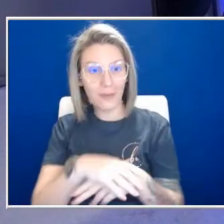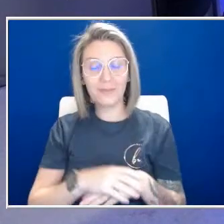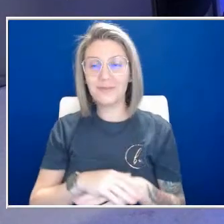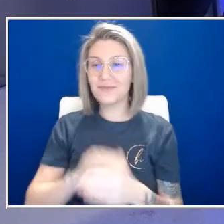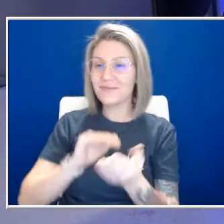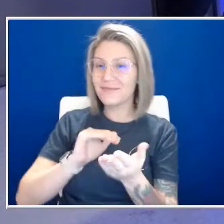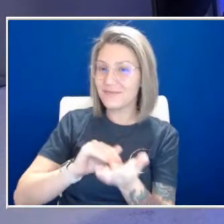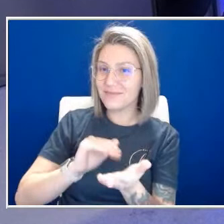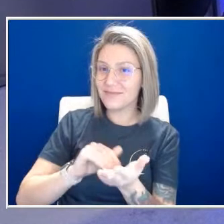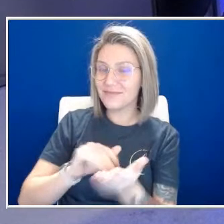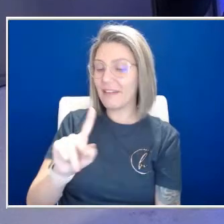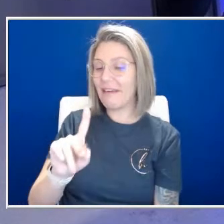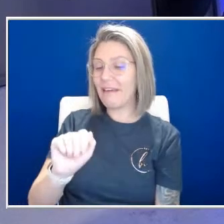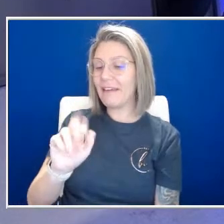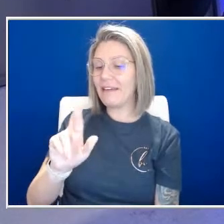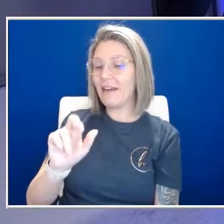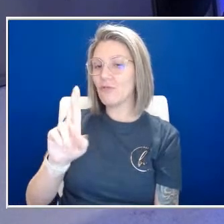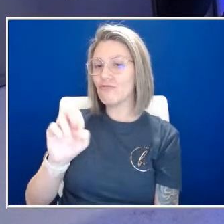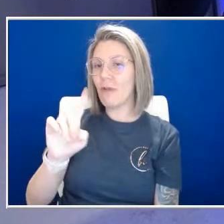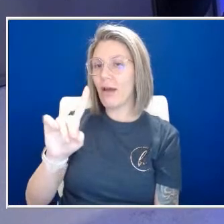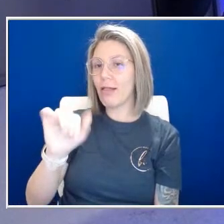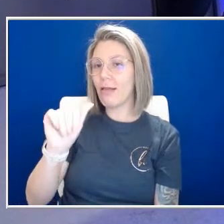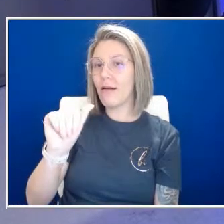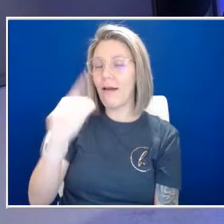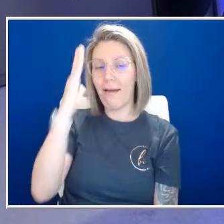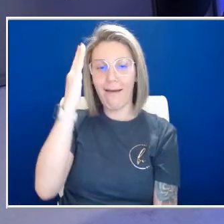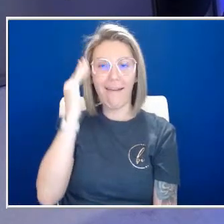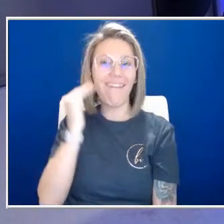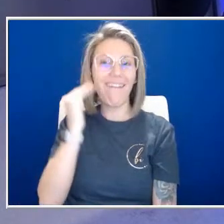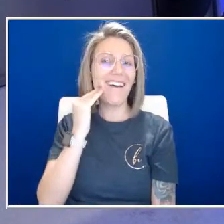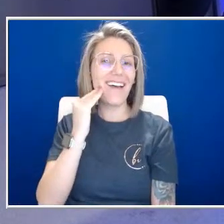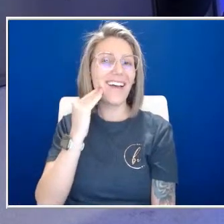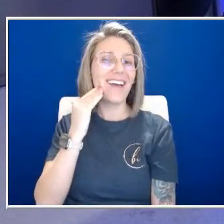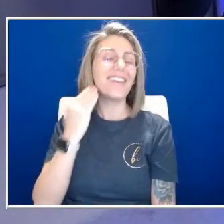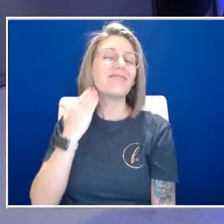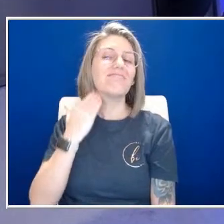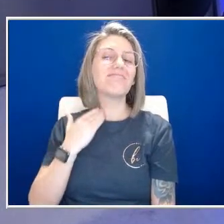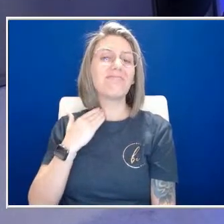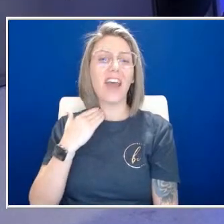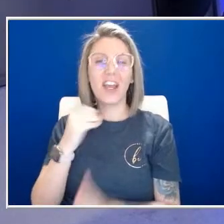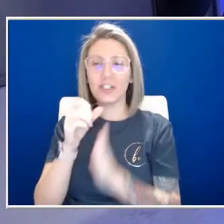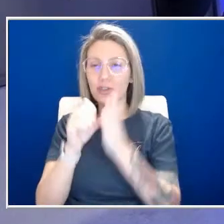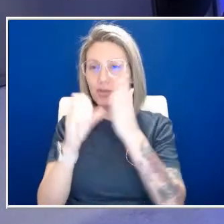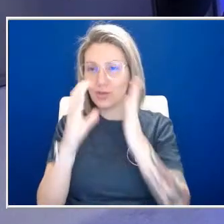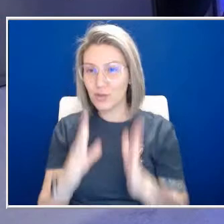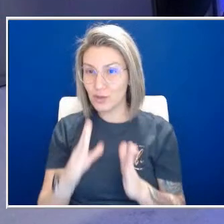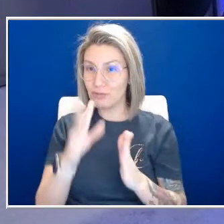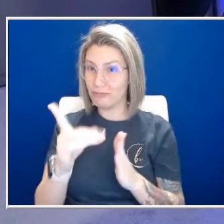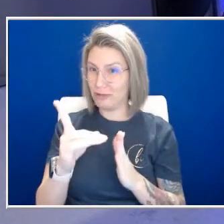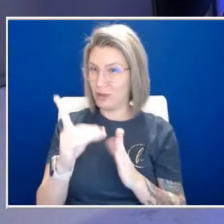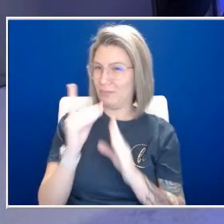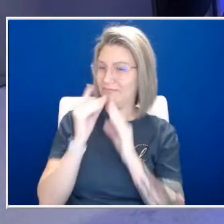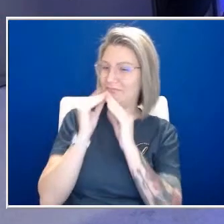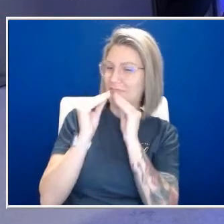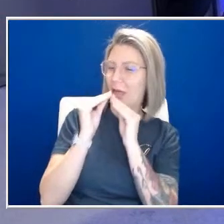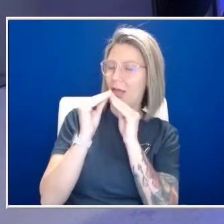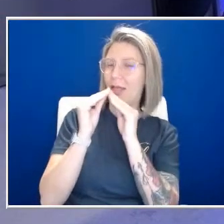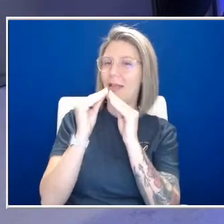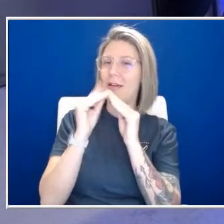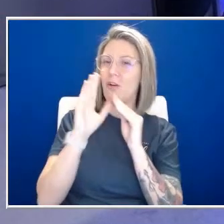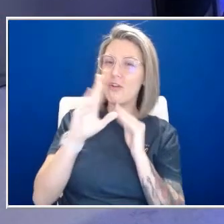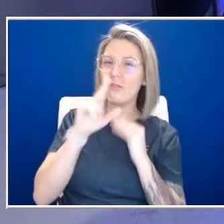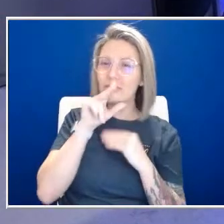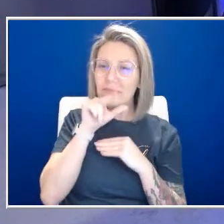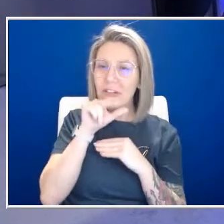is a head and neck surgeon who helped rebuild Vonnie's tongue, right? That's right. So you're going to help us kind of go into what details